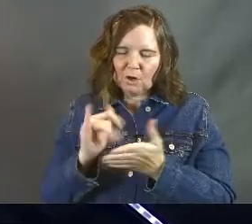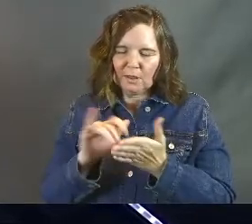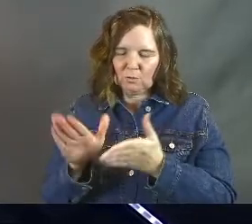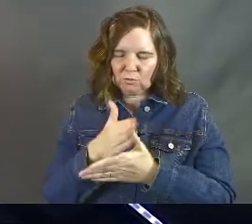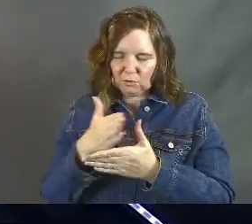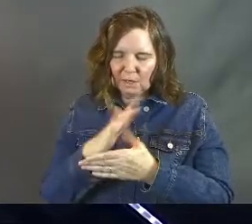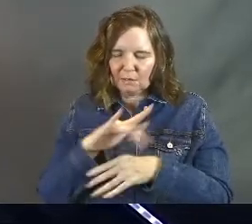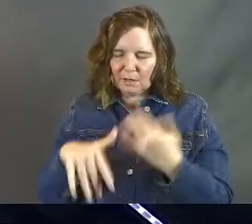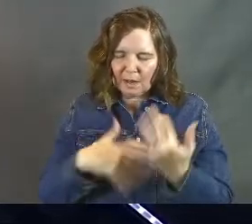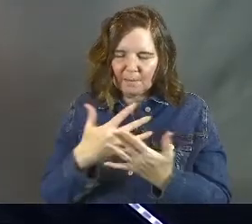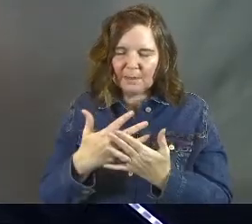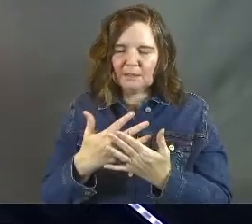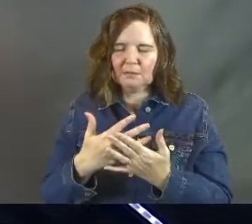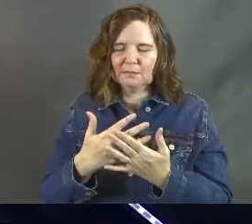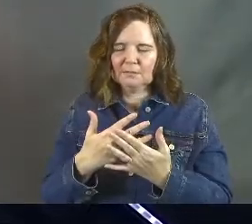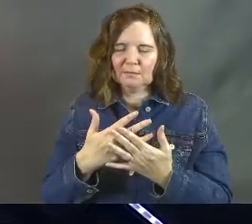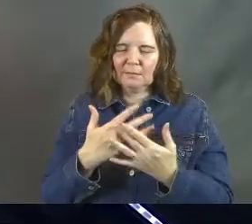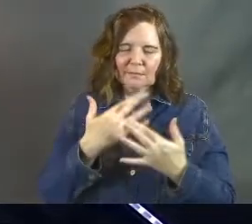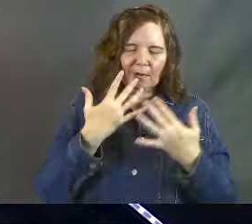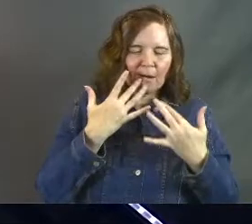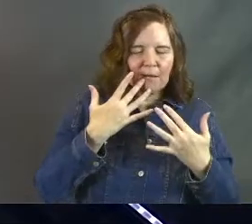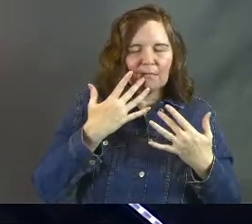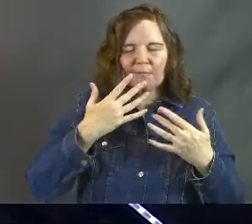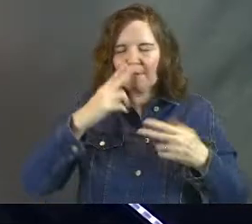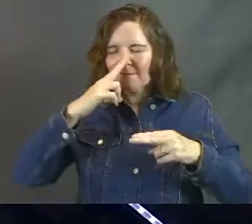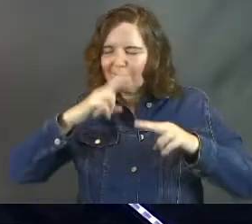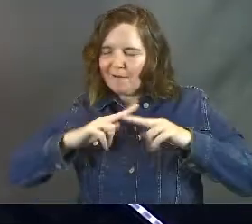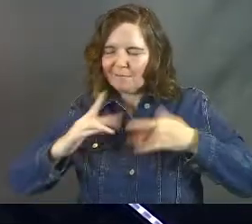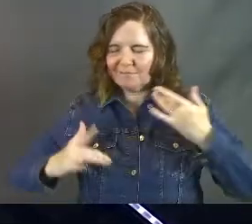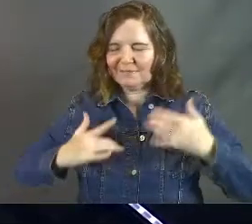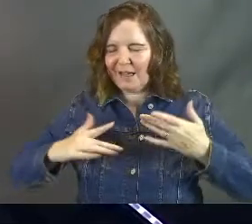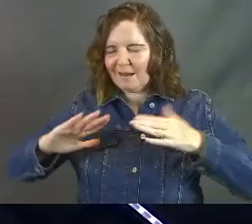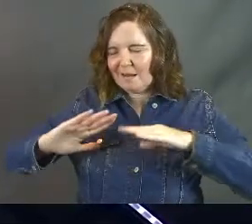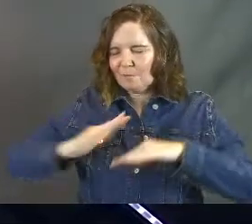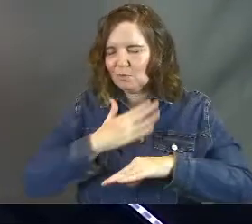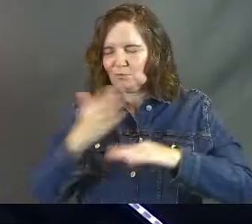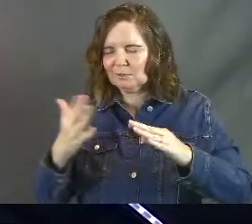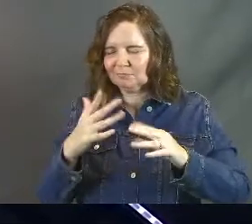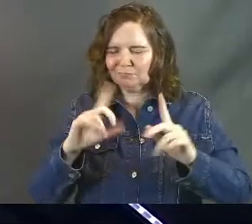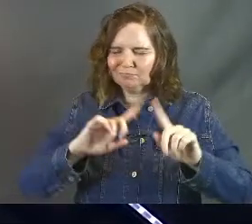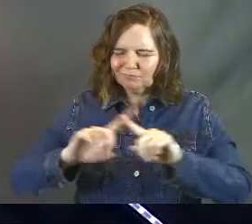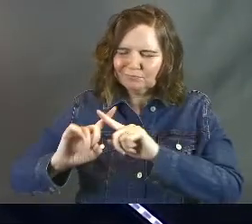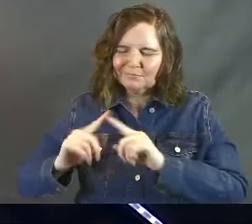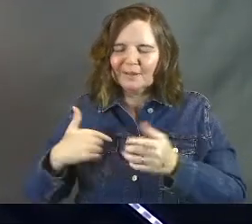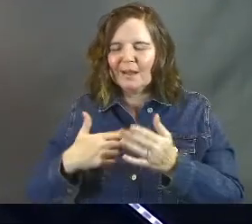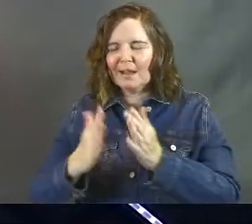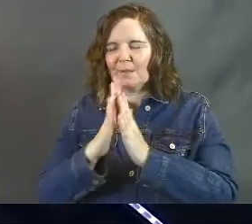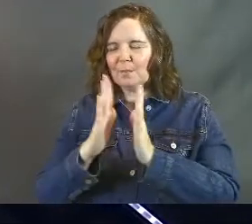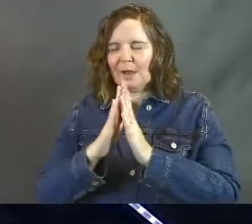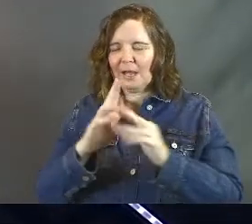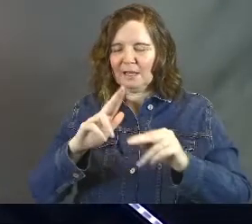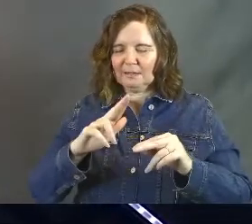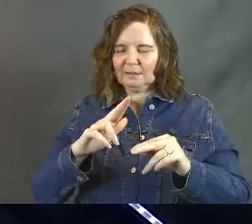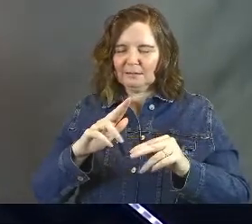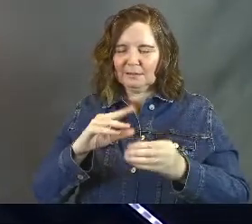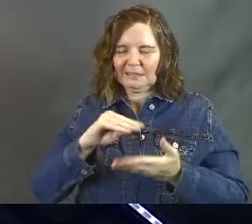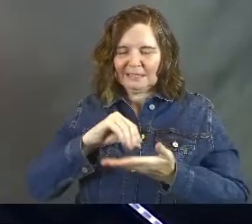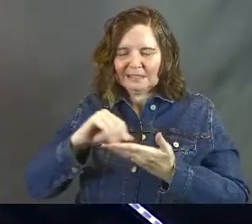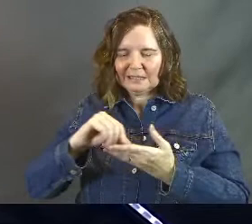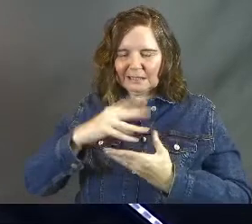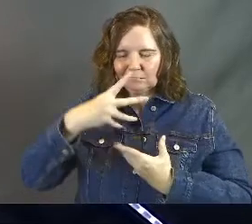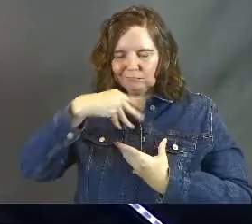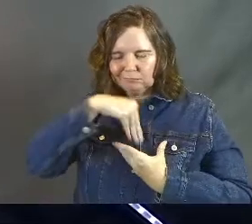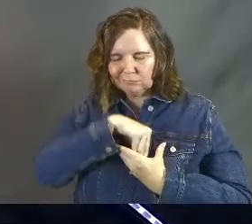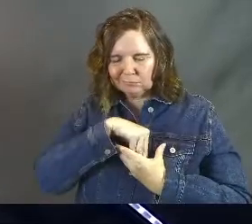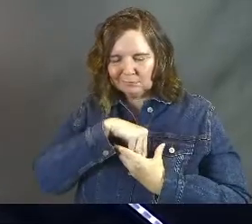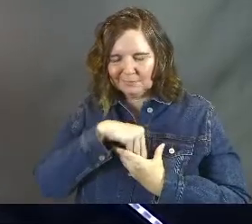was shared amidst color and fun and excitement and music, Lord. God, I pray that the seeds sown in young hearts